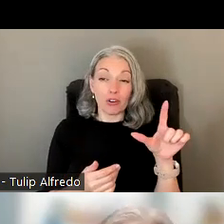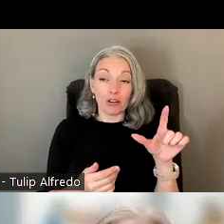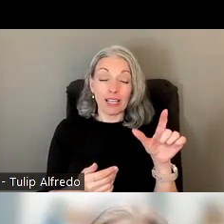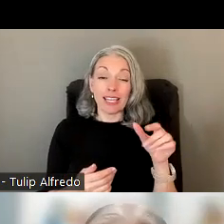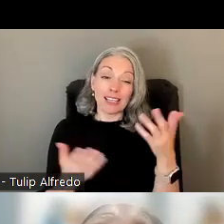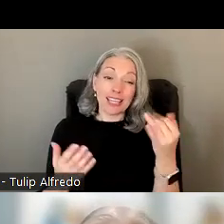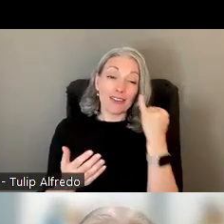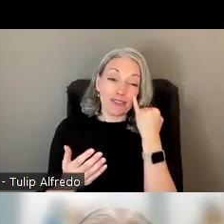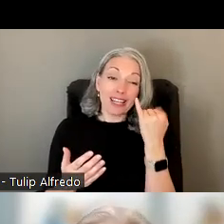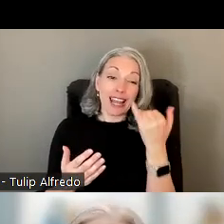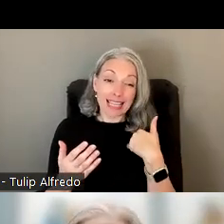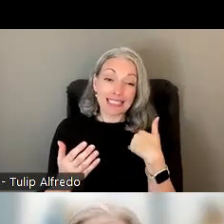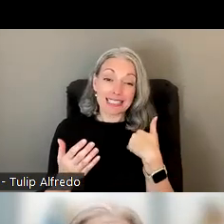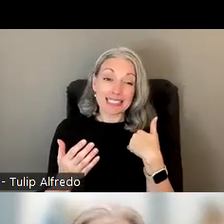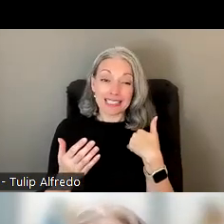any cost at all, but